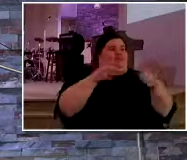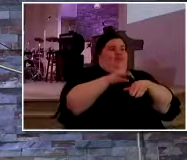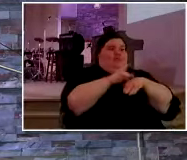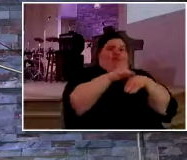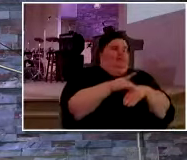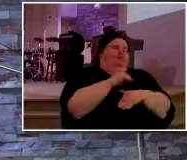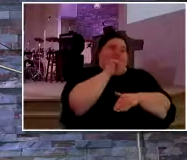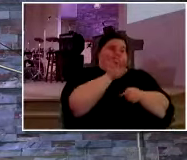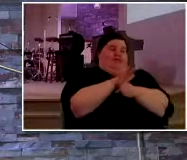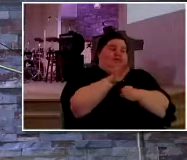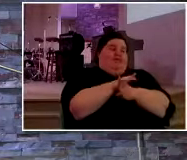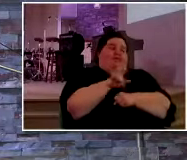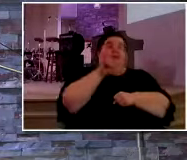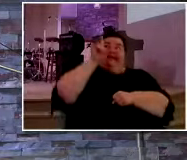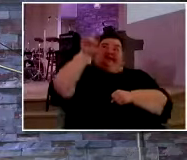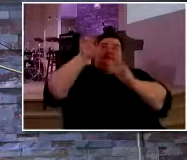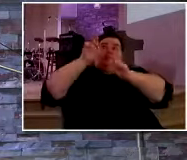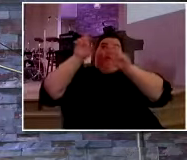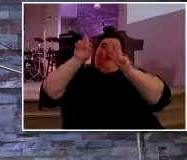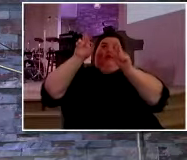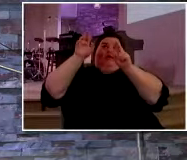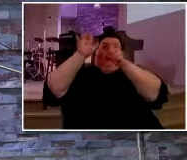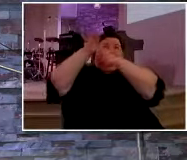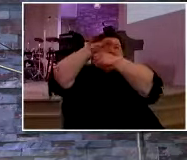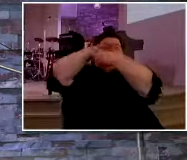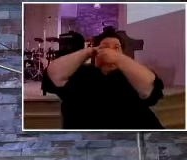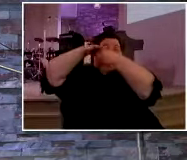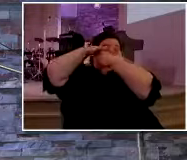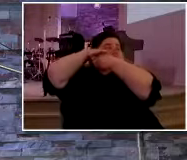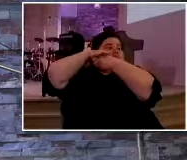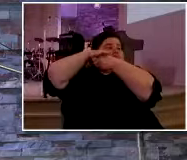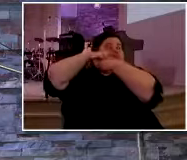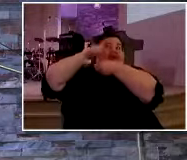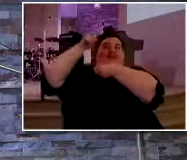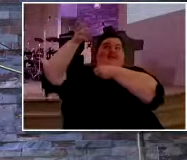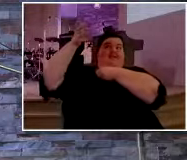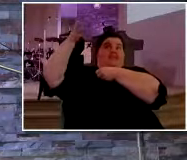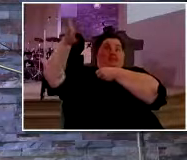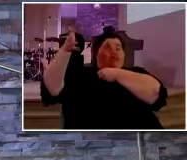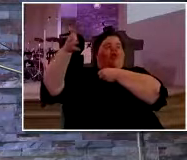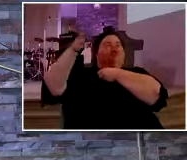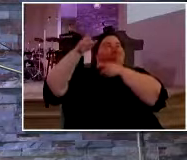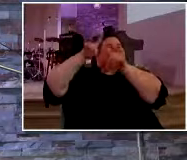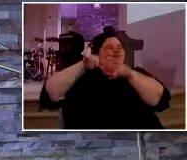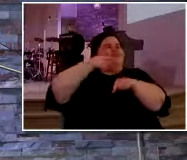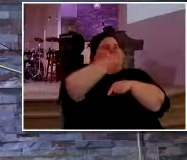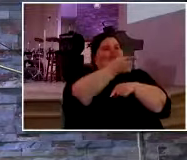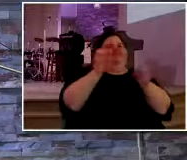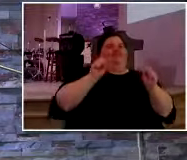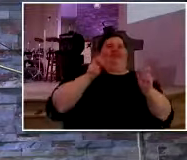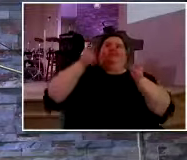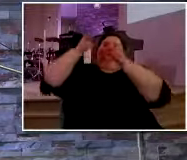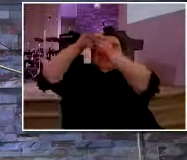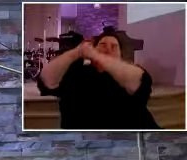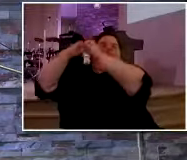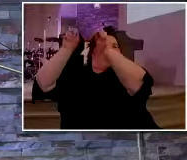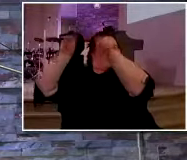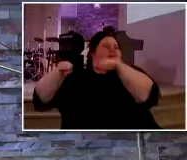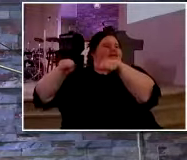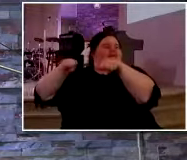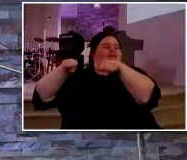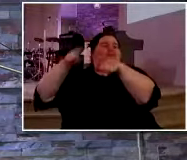He is preparing a place that where He is, you can be also. An eternal life,